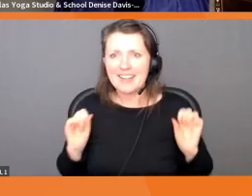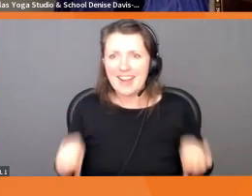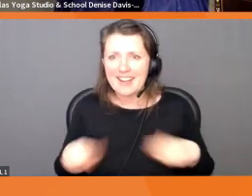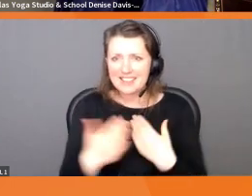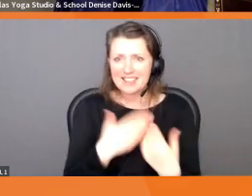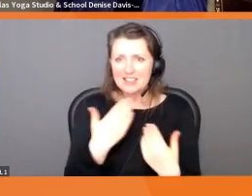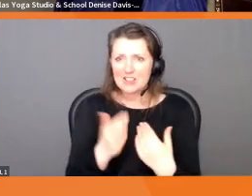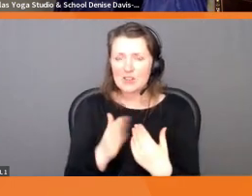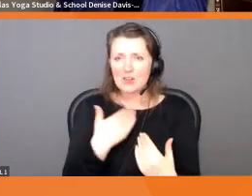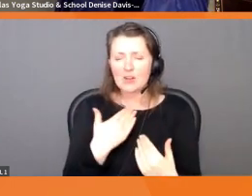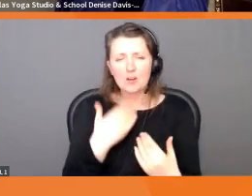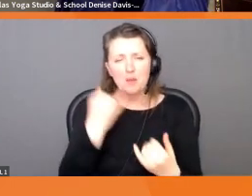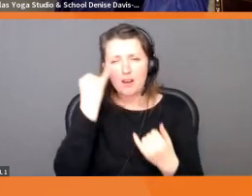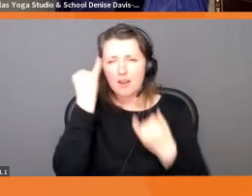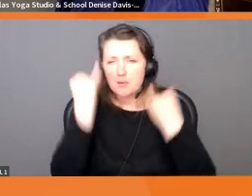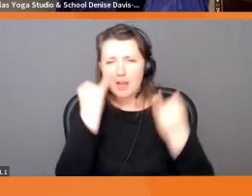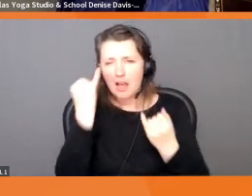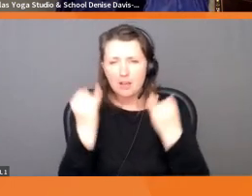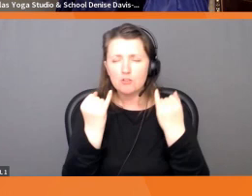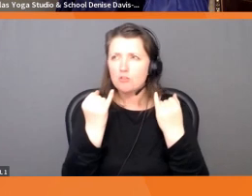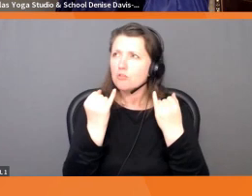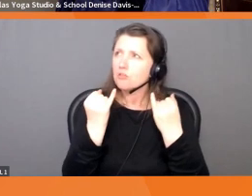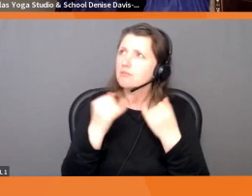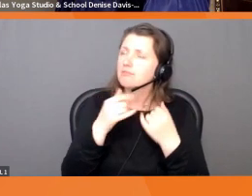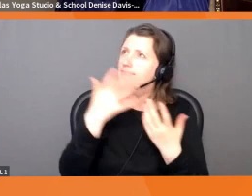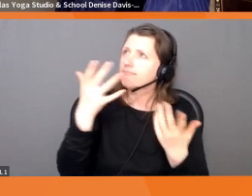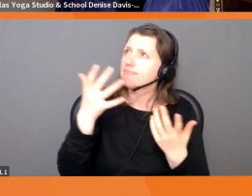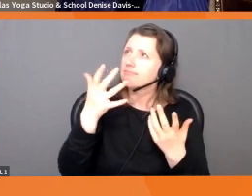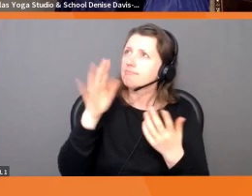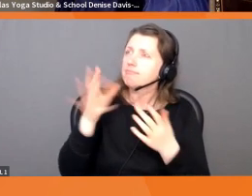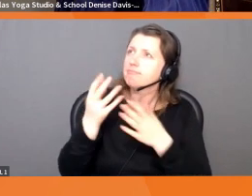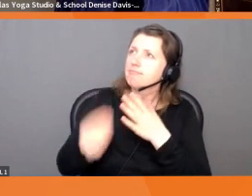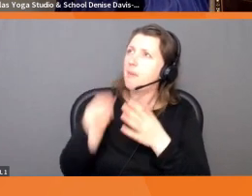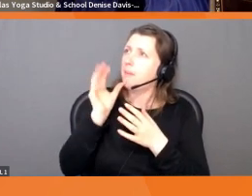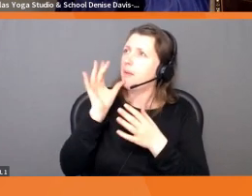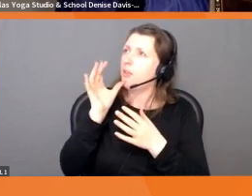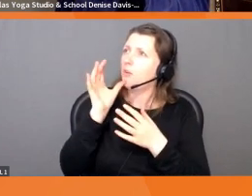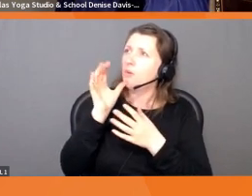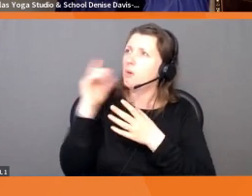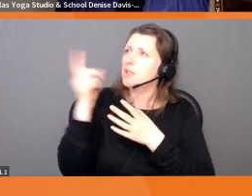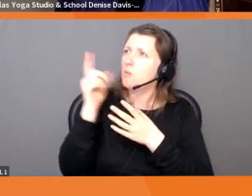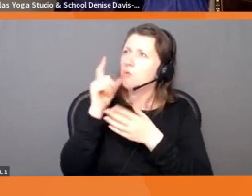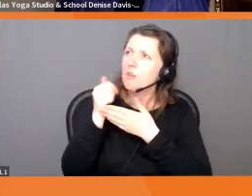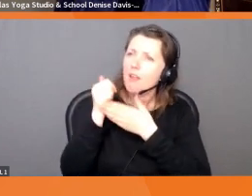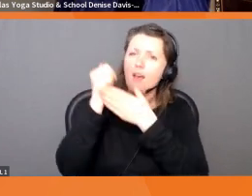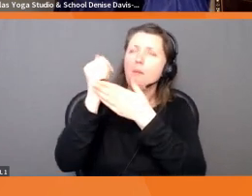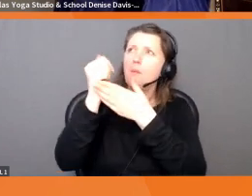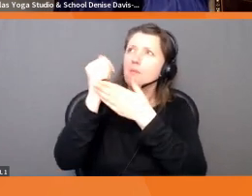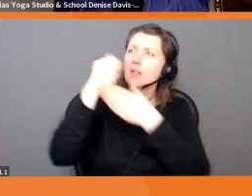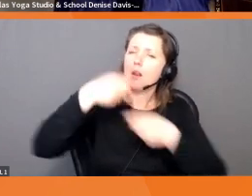beings up there, or your mom or someone else that you really can count on. Hold hands up there and feel the difference. And then